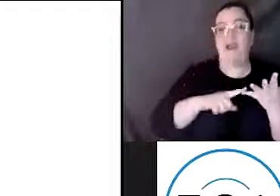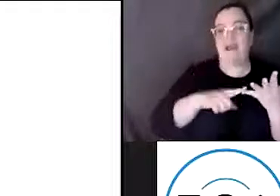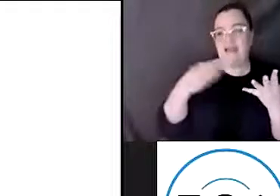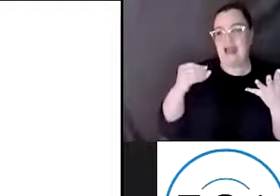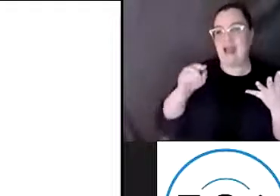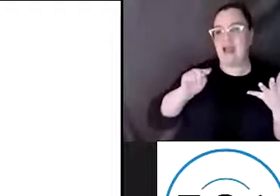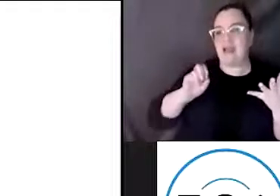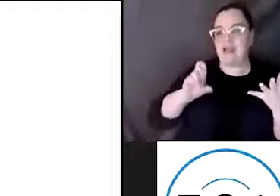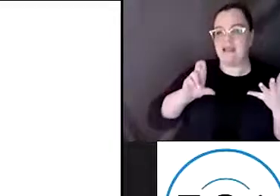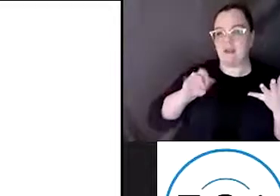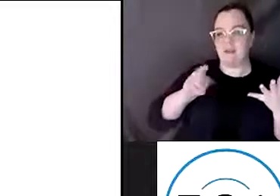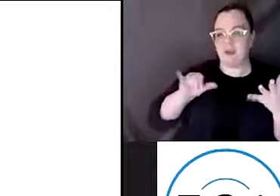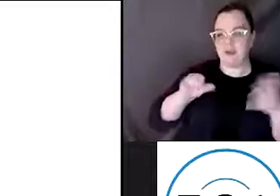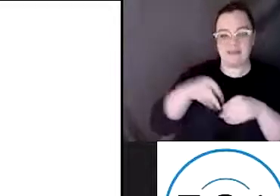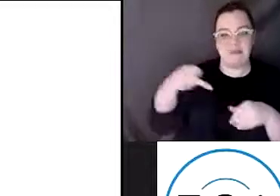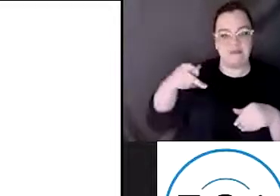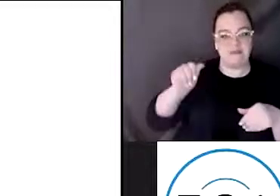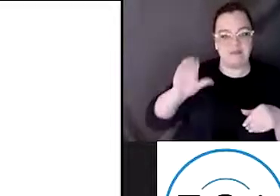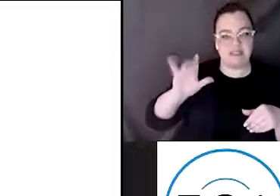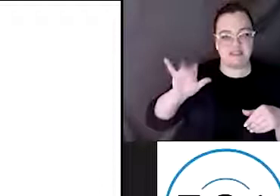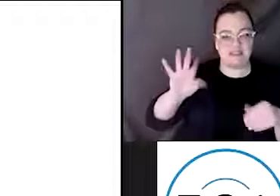Samoa and Guam.